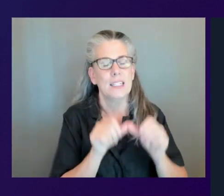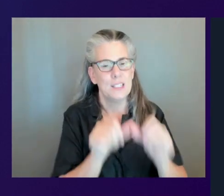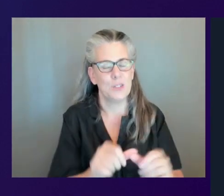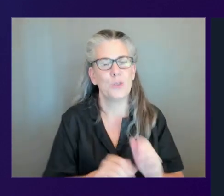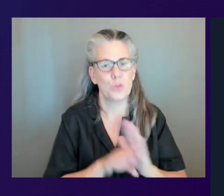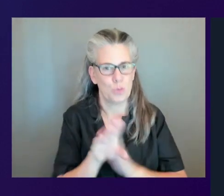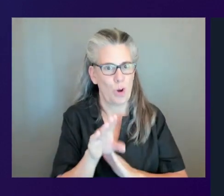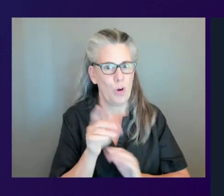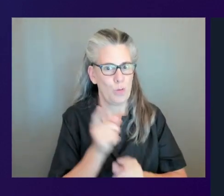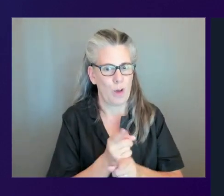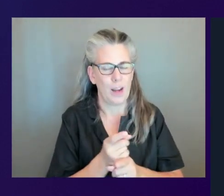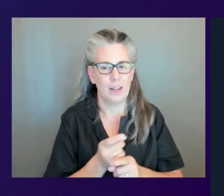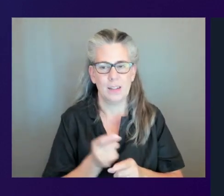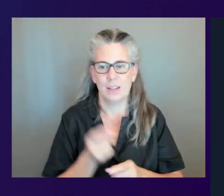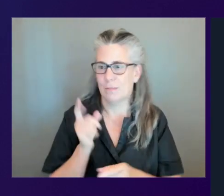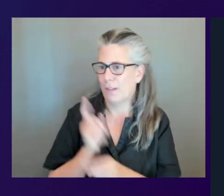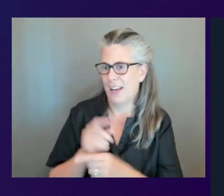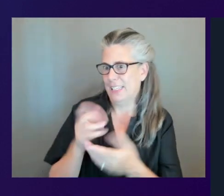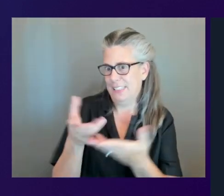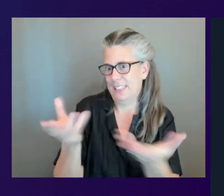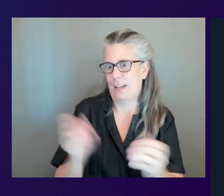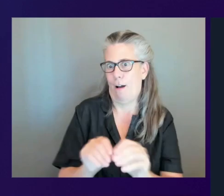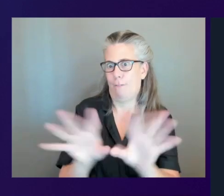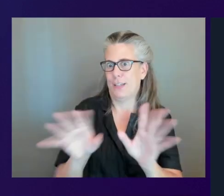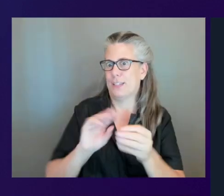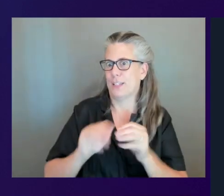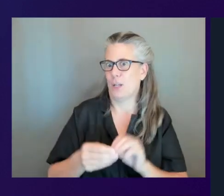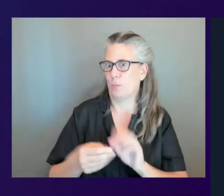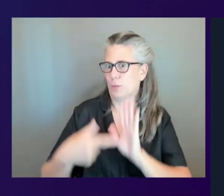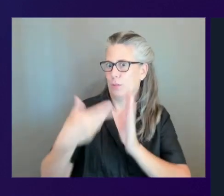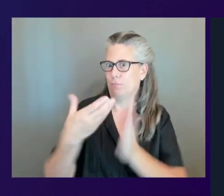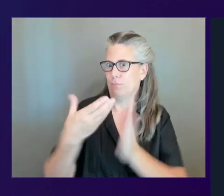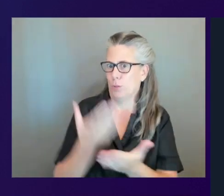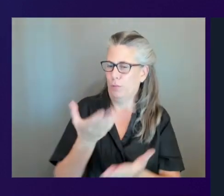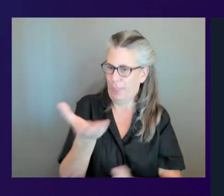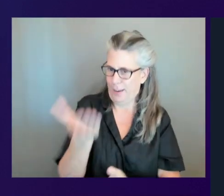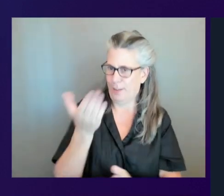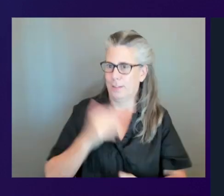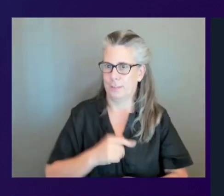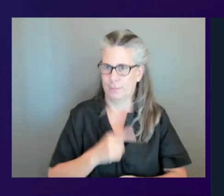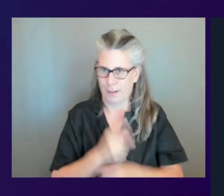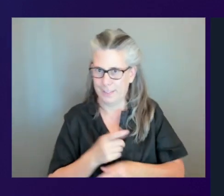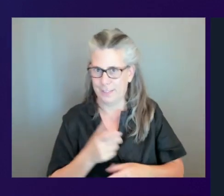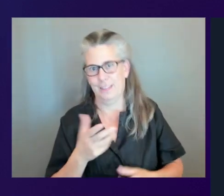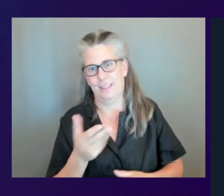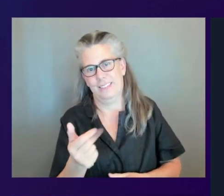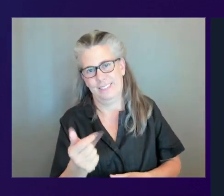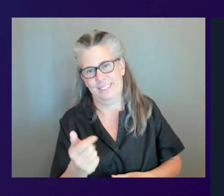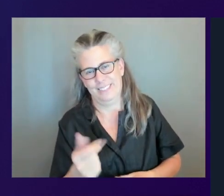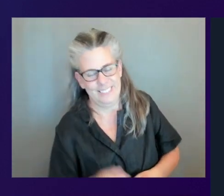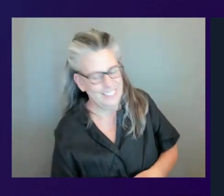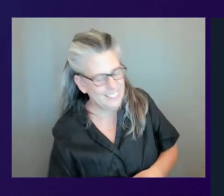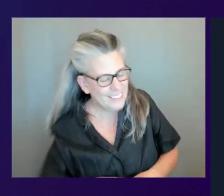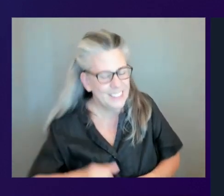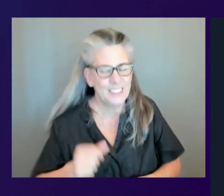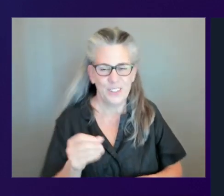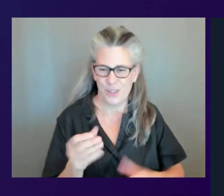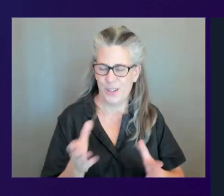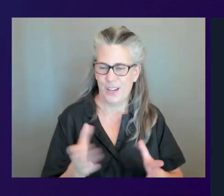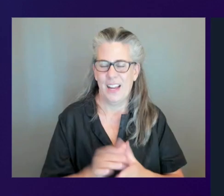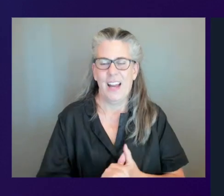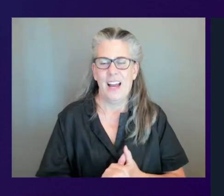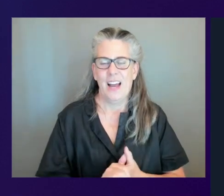speak for themselves. That's right. That's right. Up and to the right. It's like stocks. up and to the right. It's like stocks. Like you just up and to the right. Always.